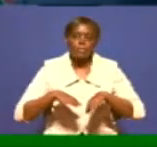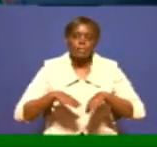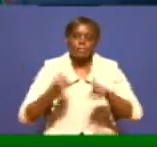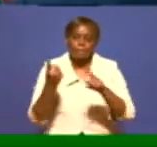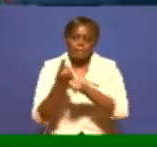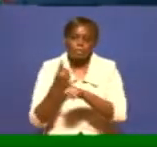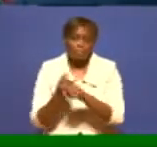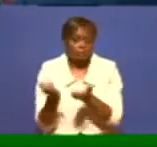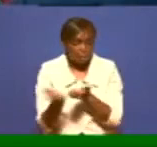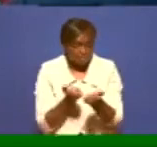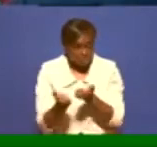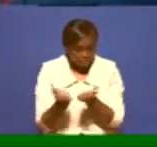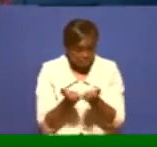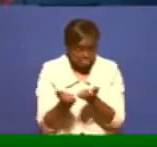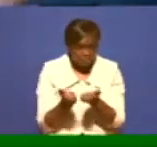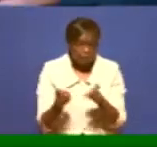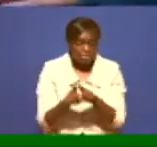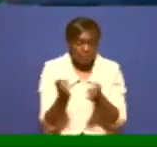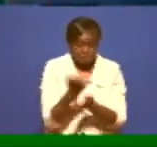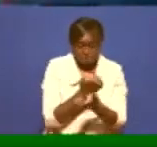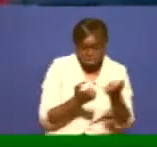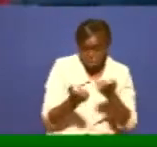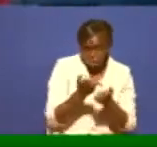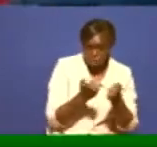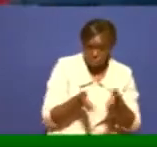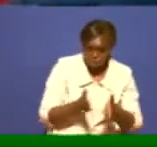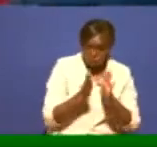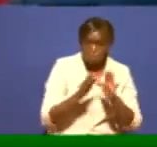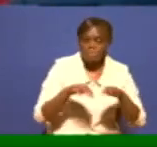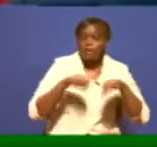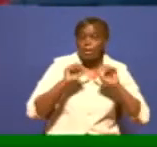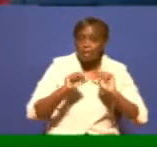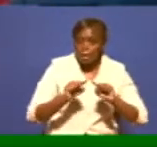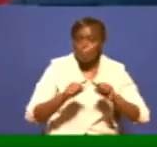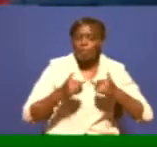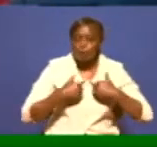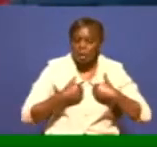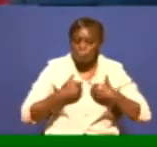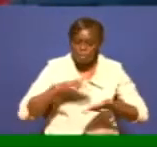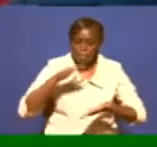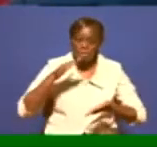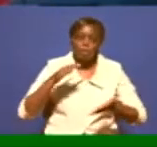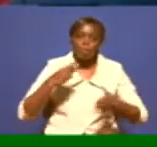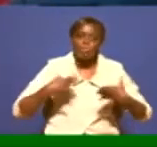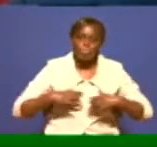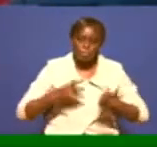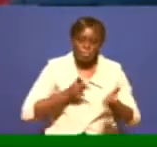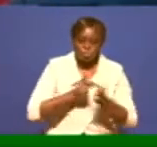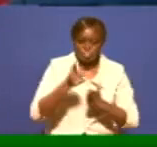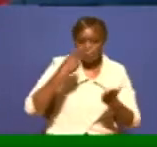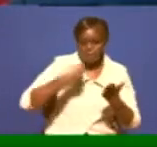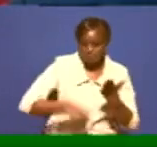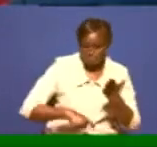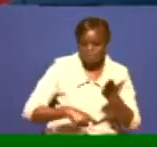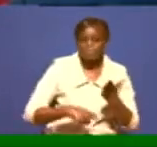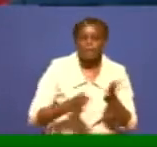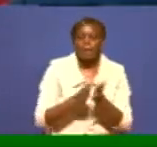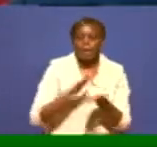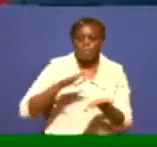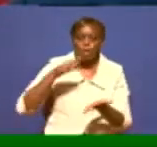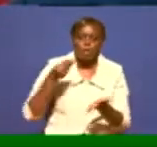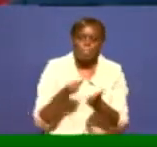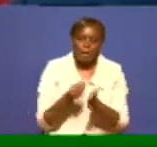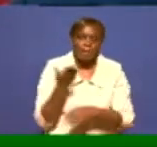investment, model of economic model, so that we can be able to have more people paying taxes, and more money will be